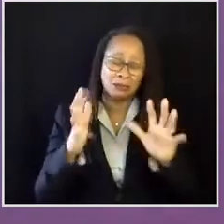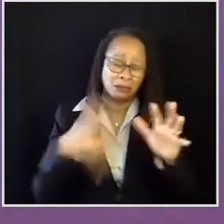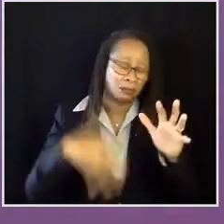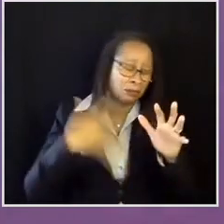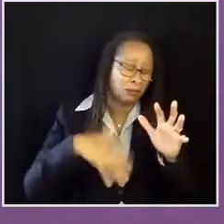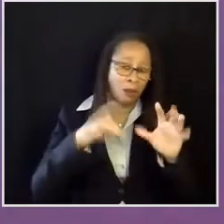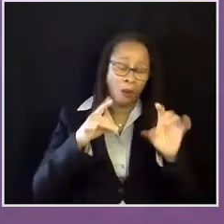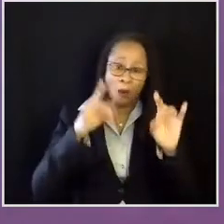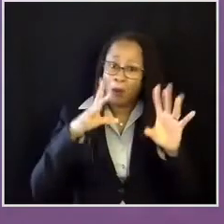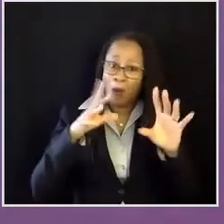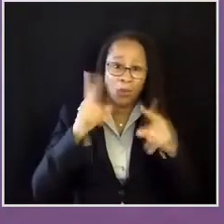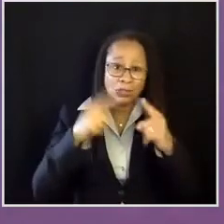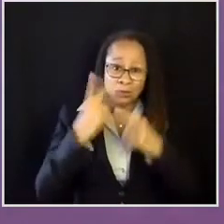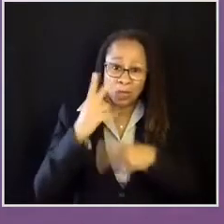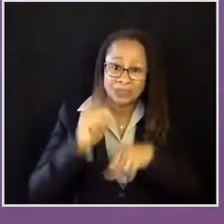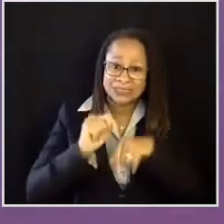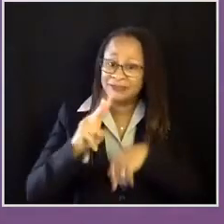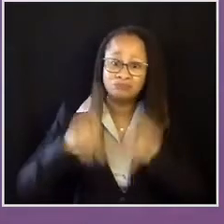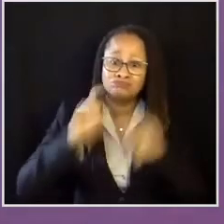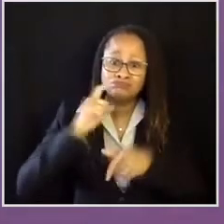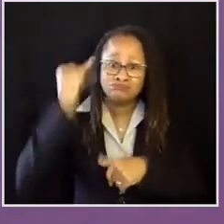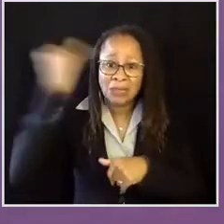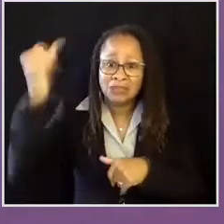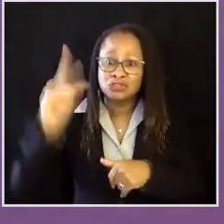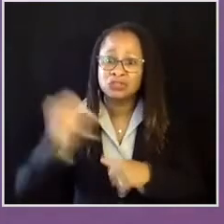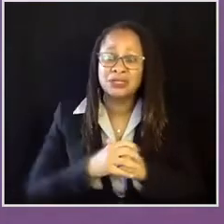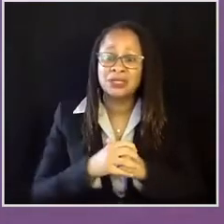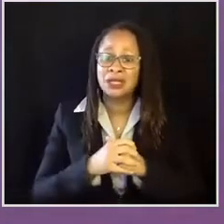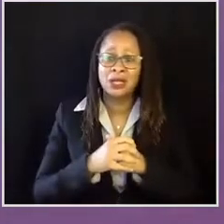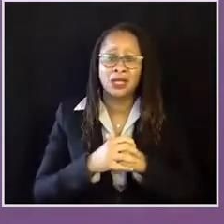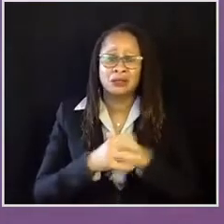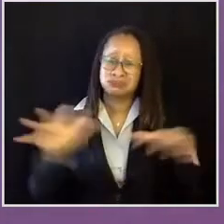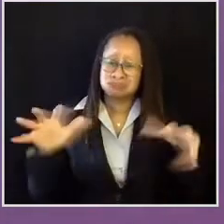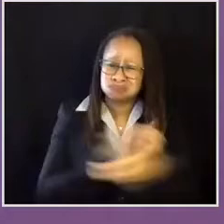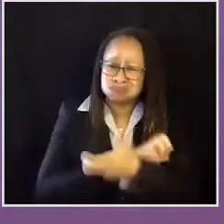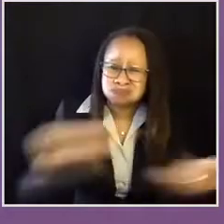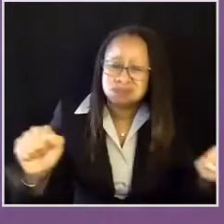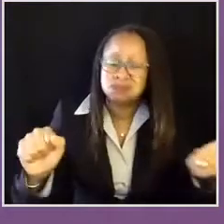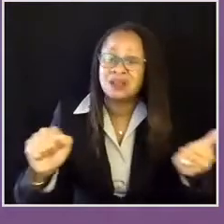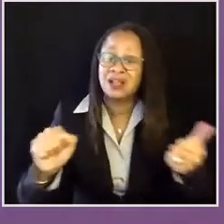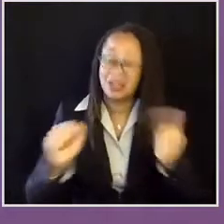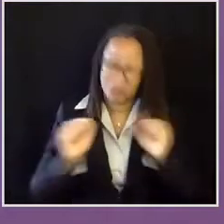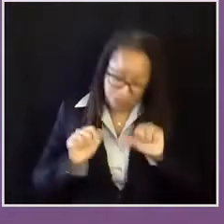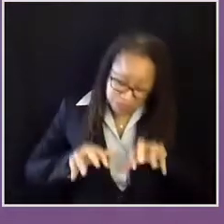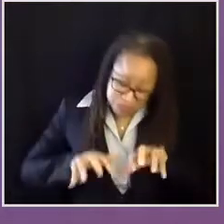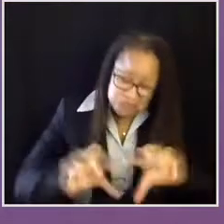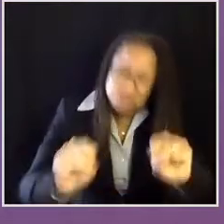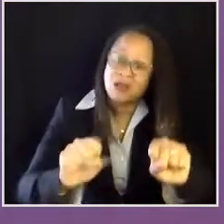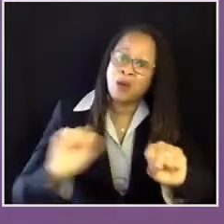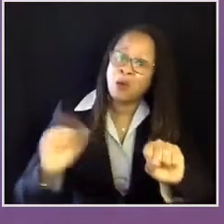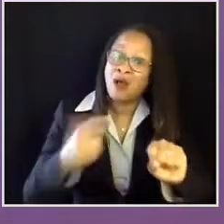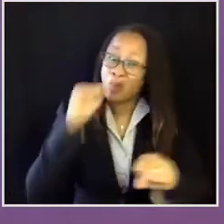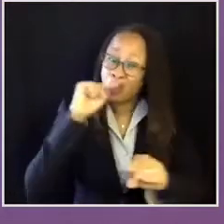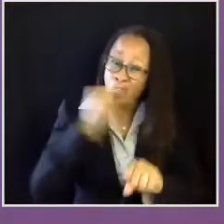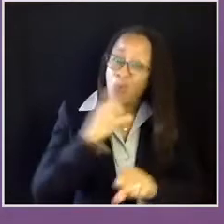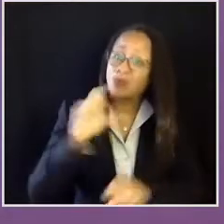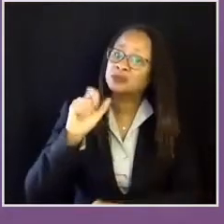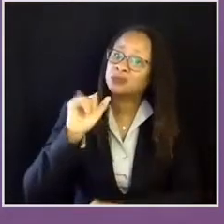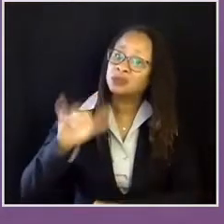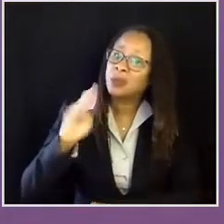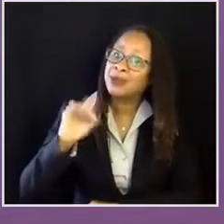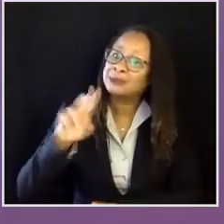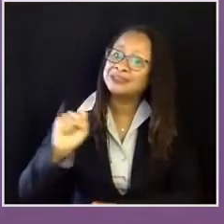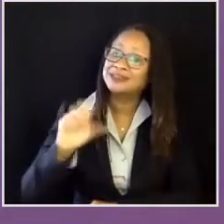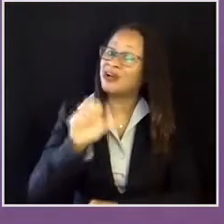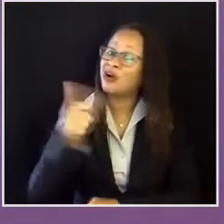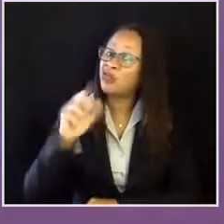it in person. It's ravaged millions of acres of corn, soybeans, and other crops. Their